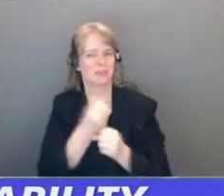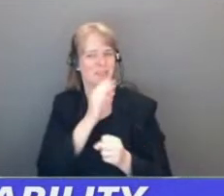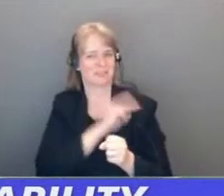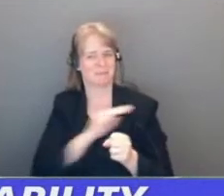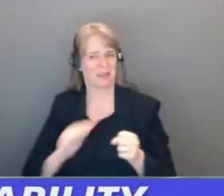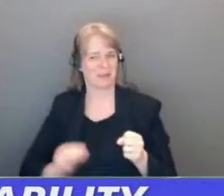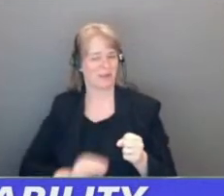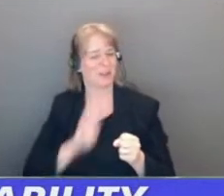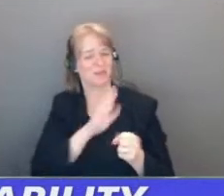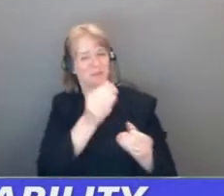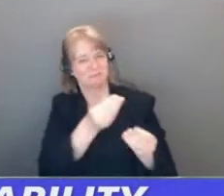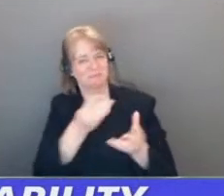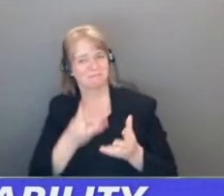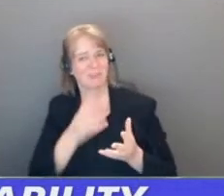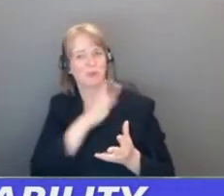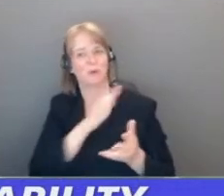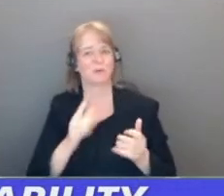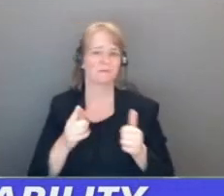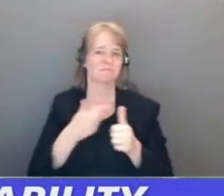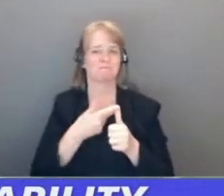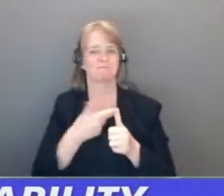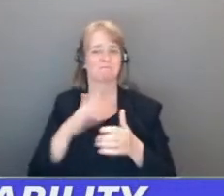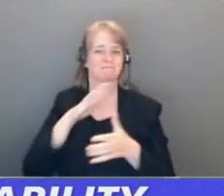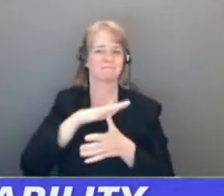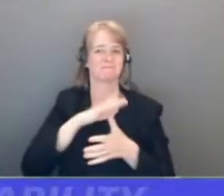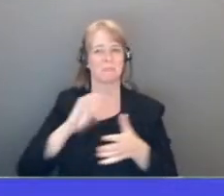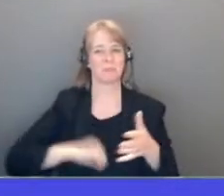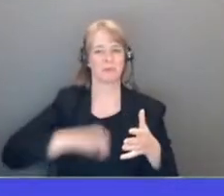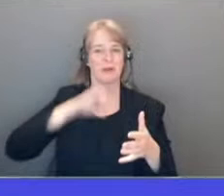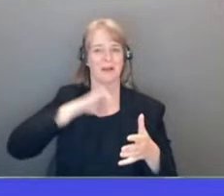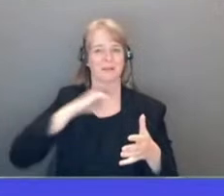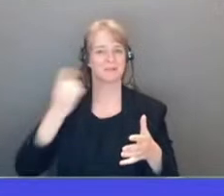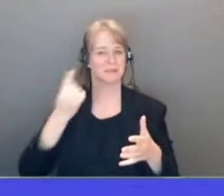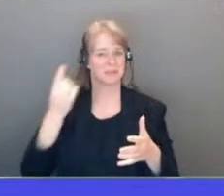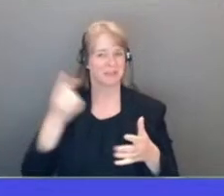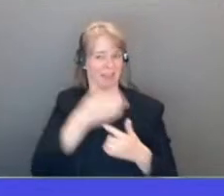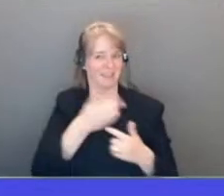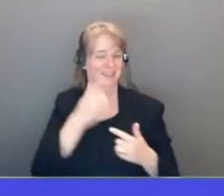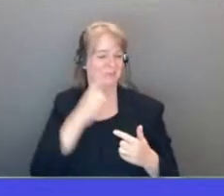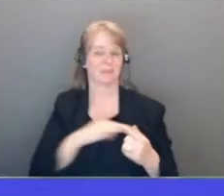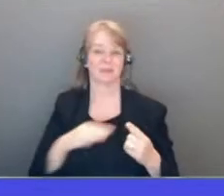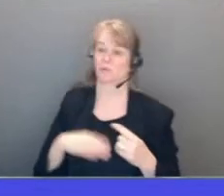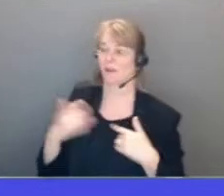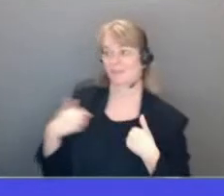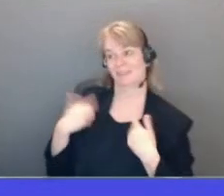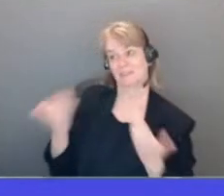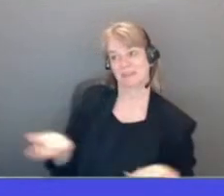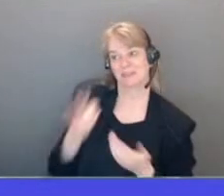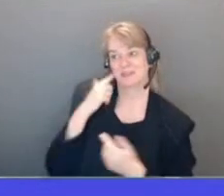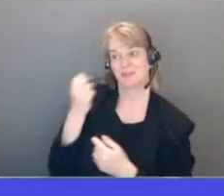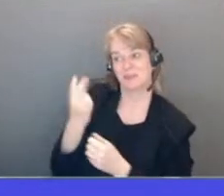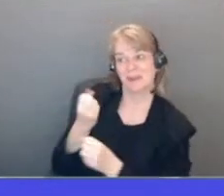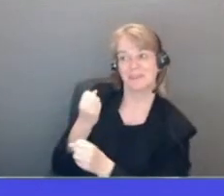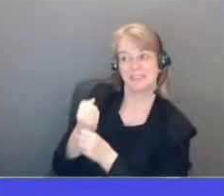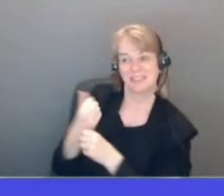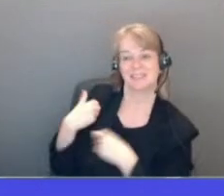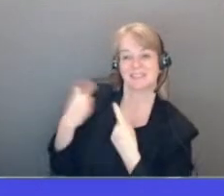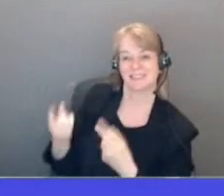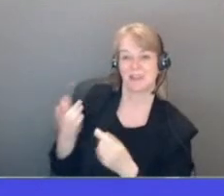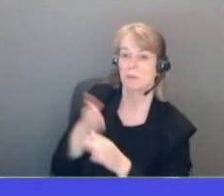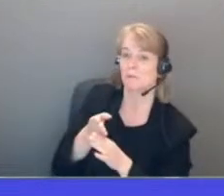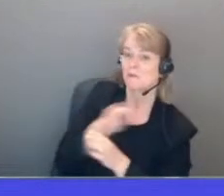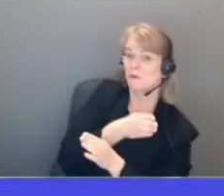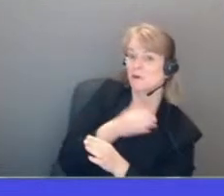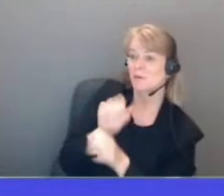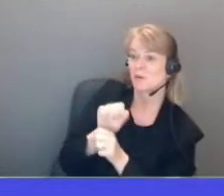course. It's a bit sad for me because I've worked here for 12 years. And prior to that, I worked in